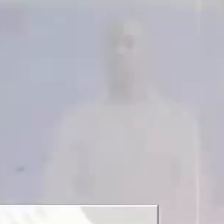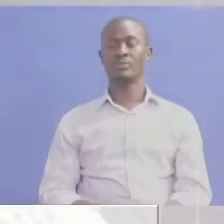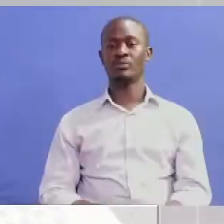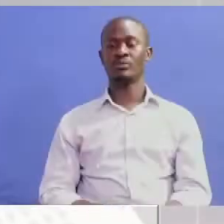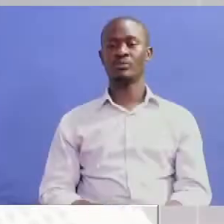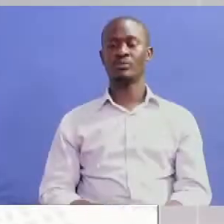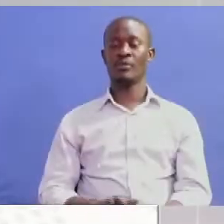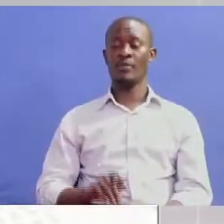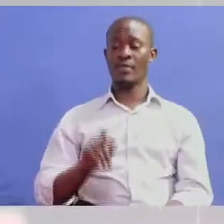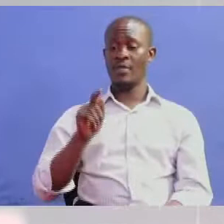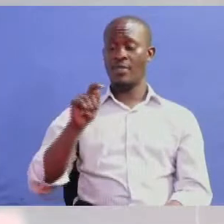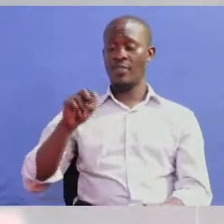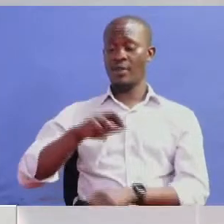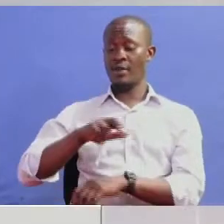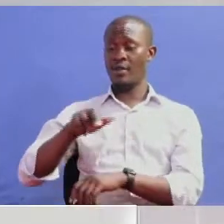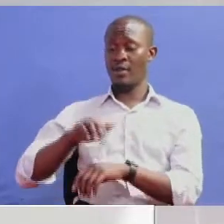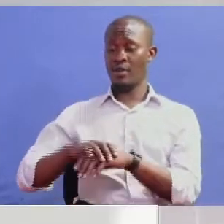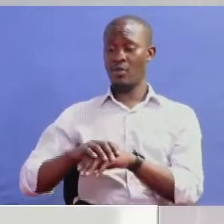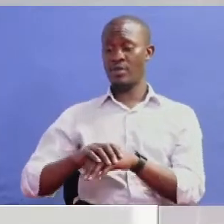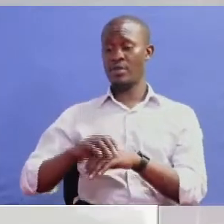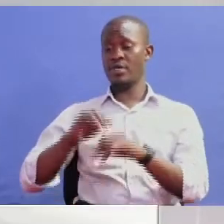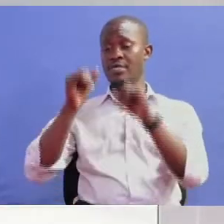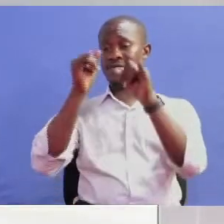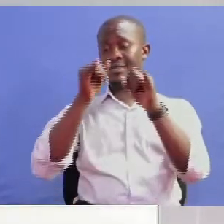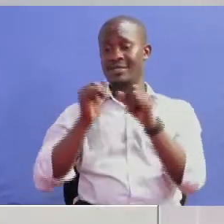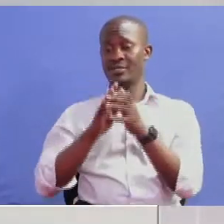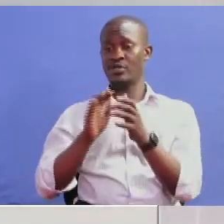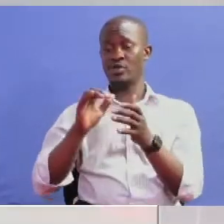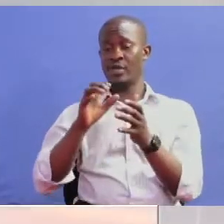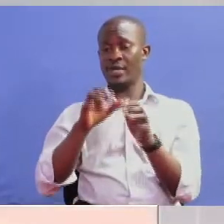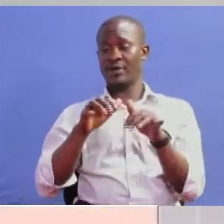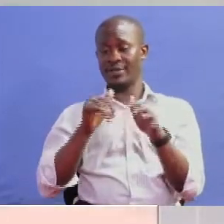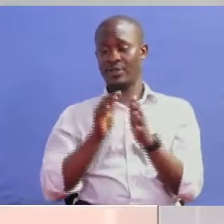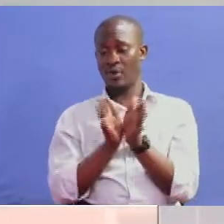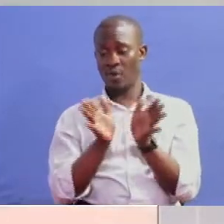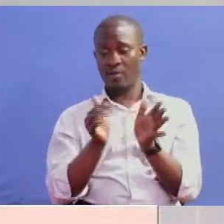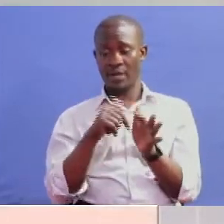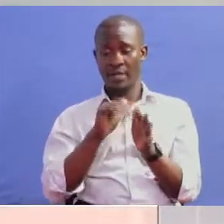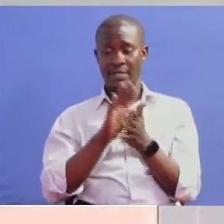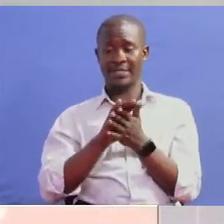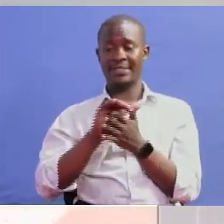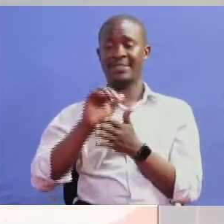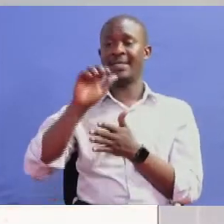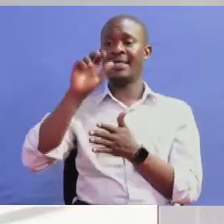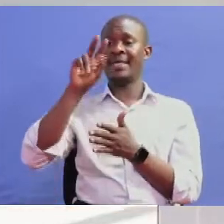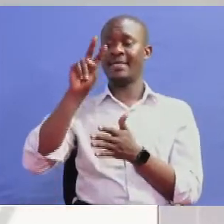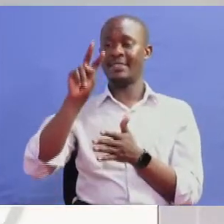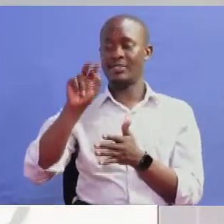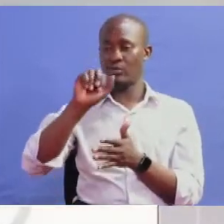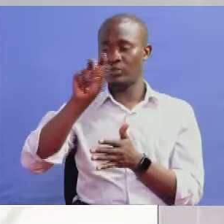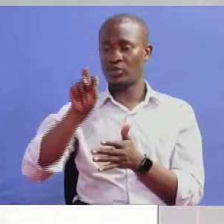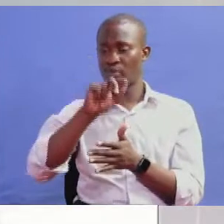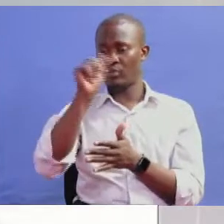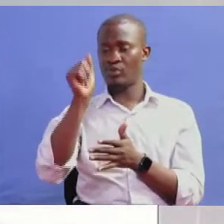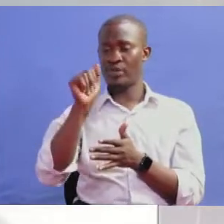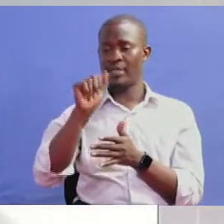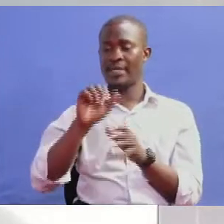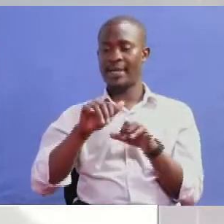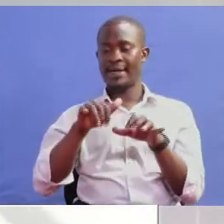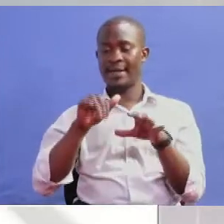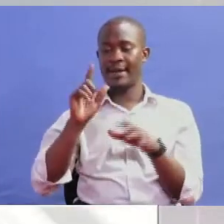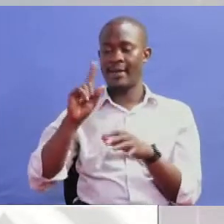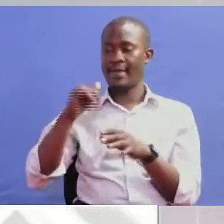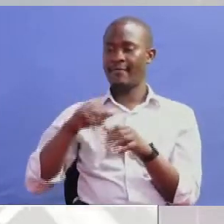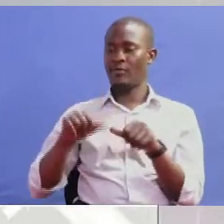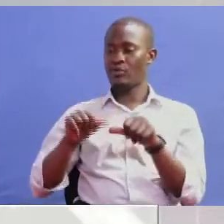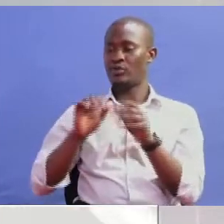The Nairobi International Agricultural Exhibition officially opened today at Jamhuri Gardens in Nairobi and is expected to continue